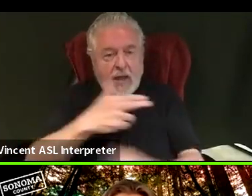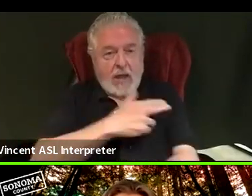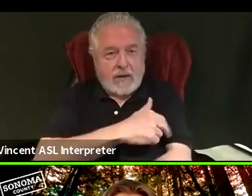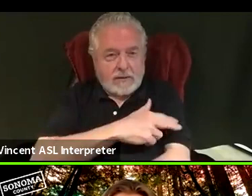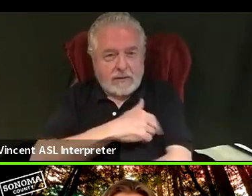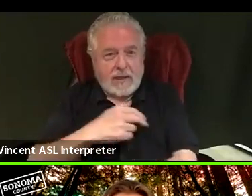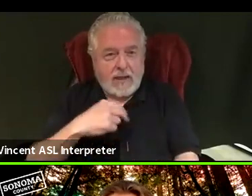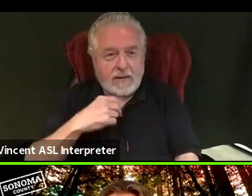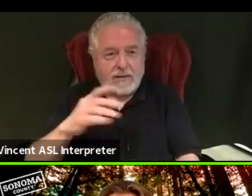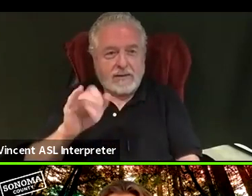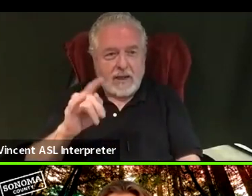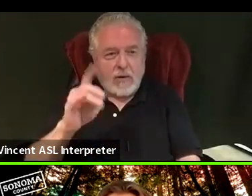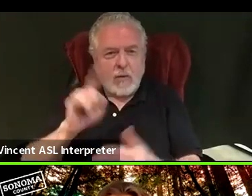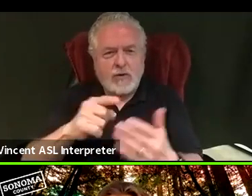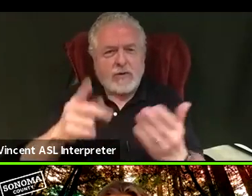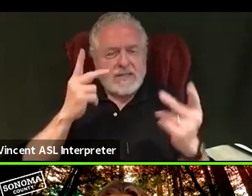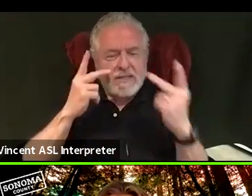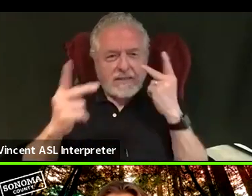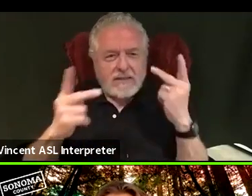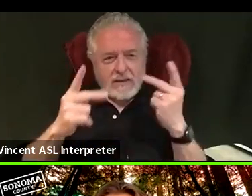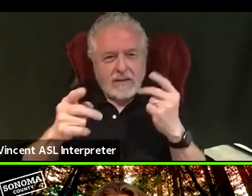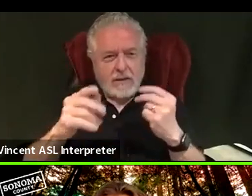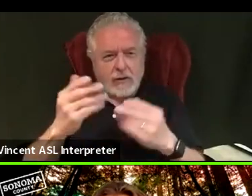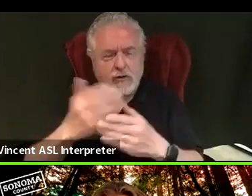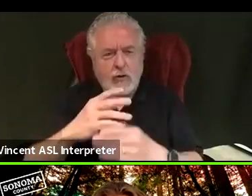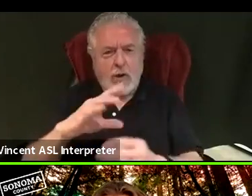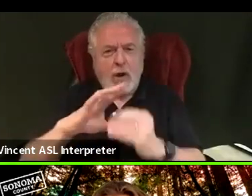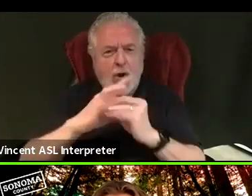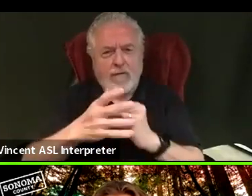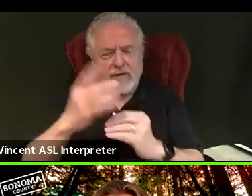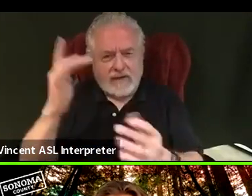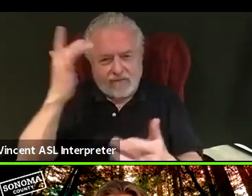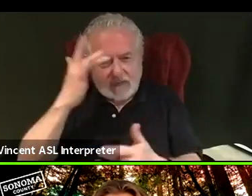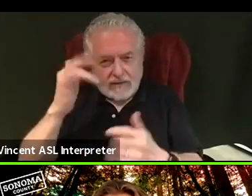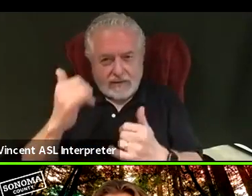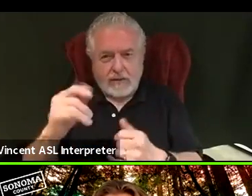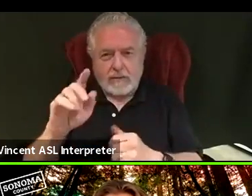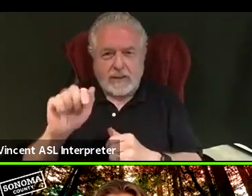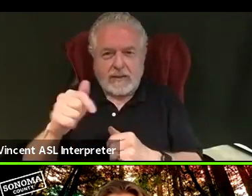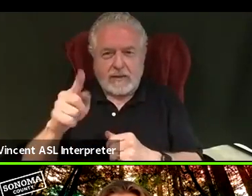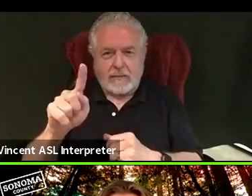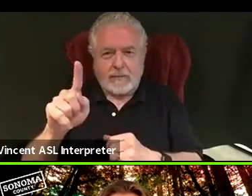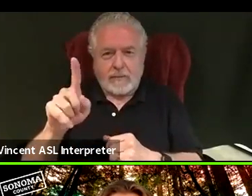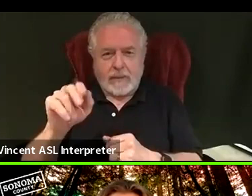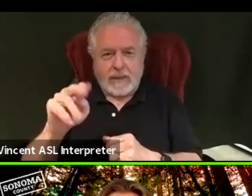and healthcare side, what are you seeing in terms of new COVID infections at this stage of the pandemic?